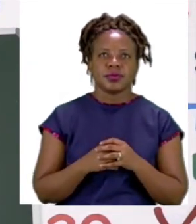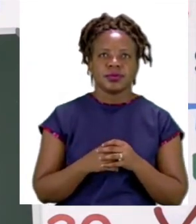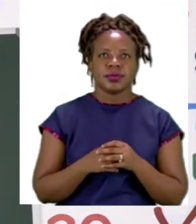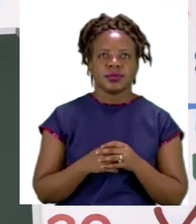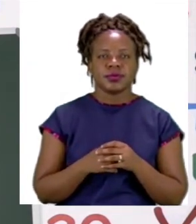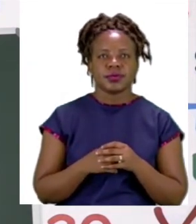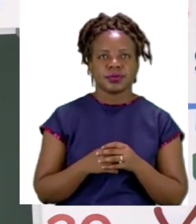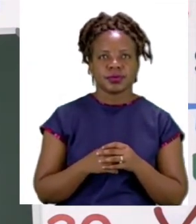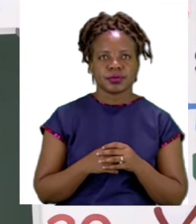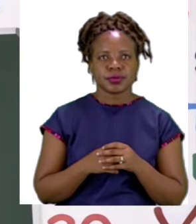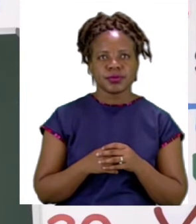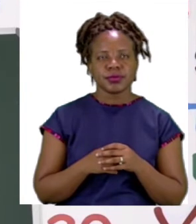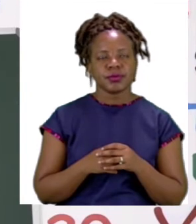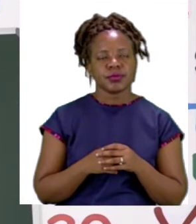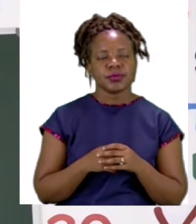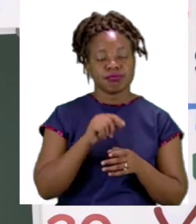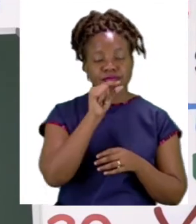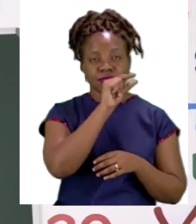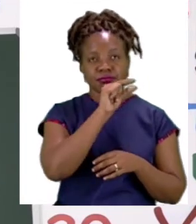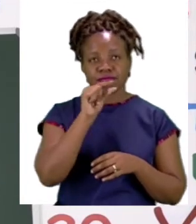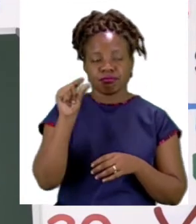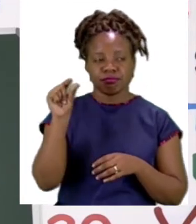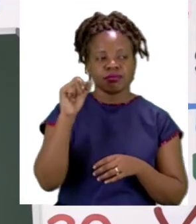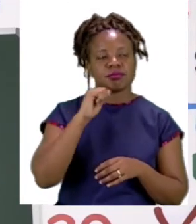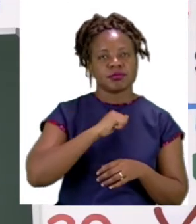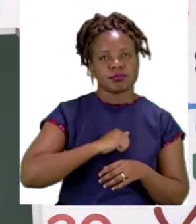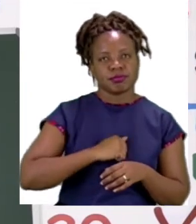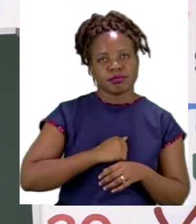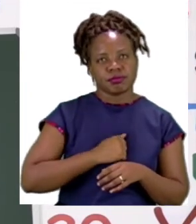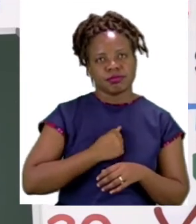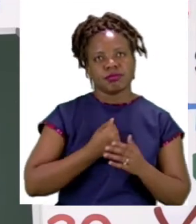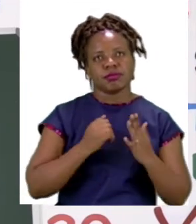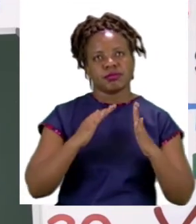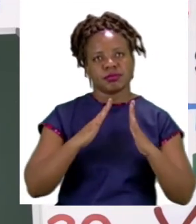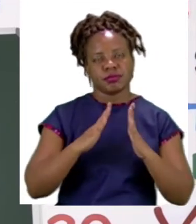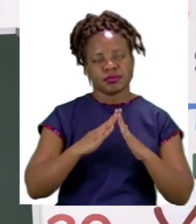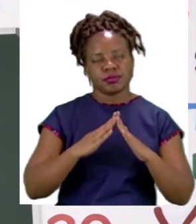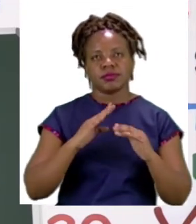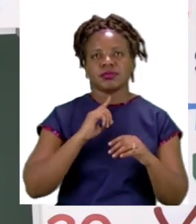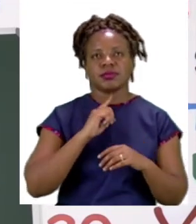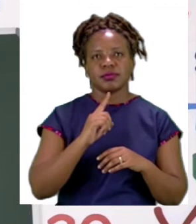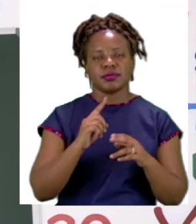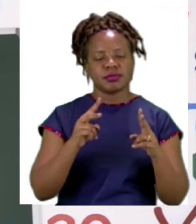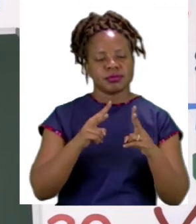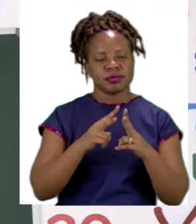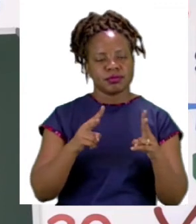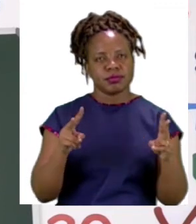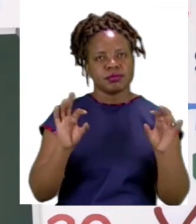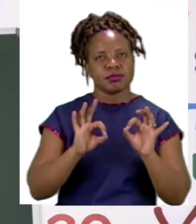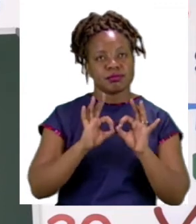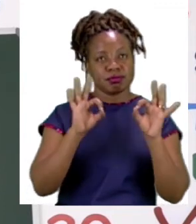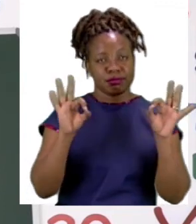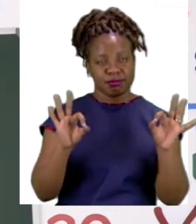So now my sentence says, my house is very beautiful. I have my first